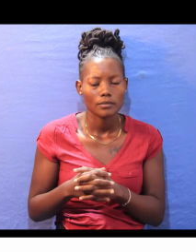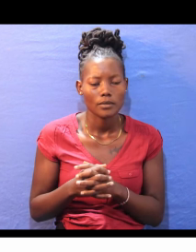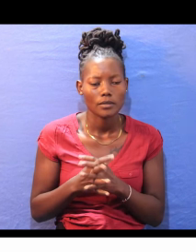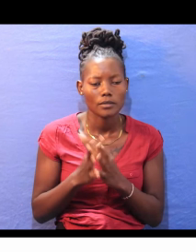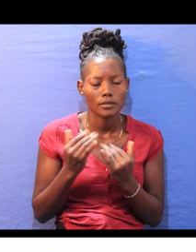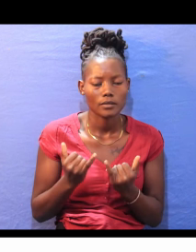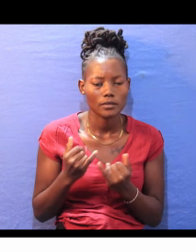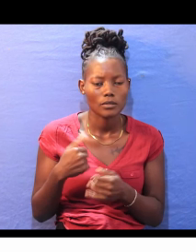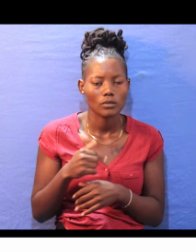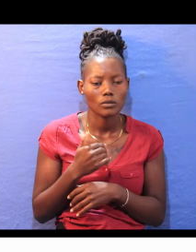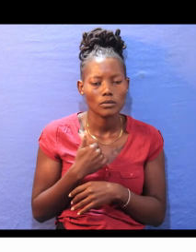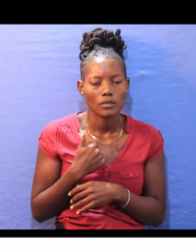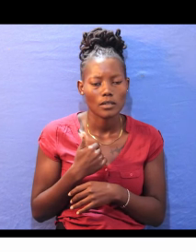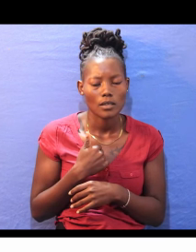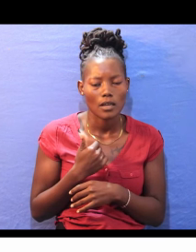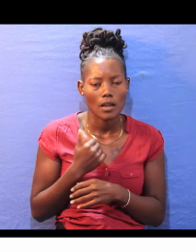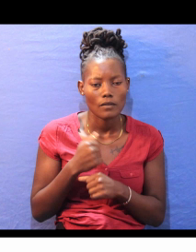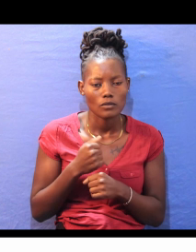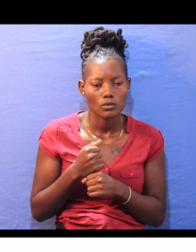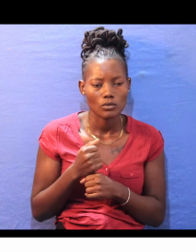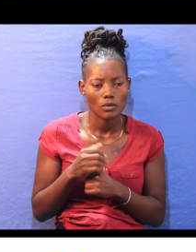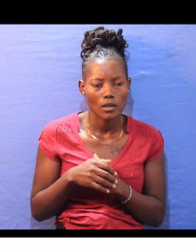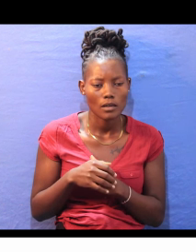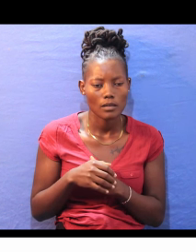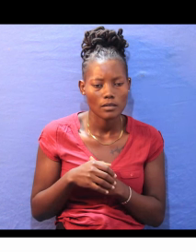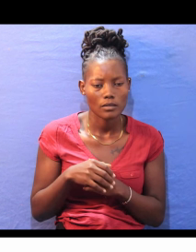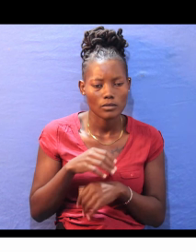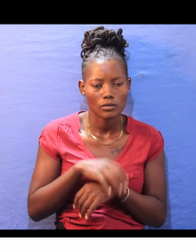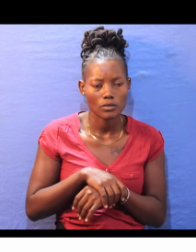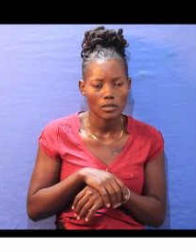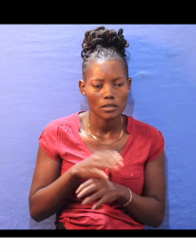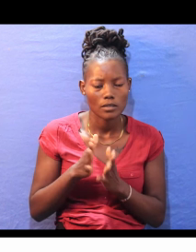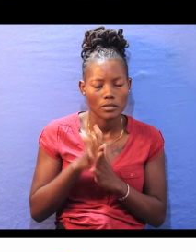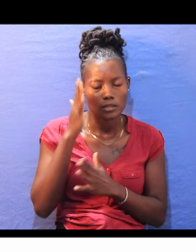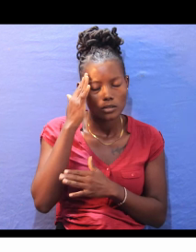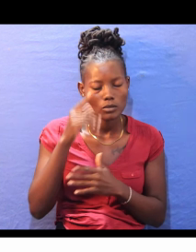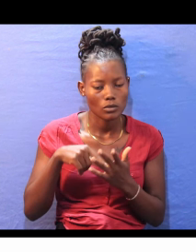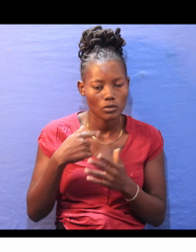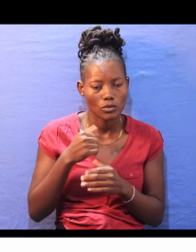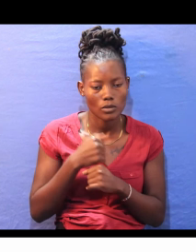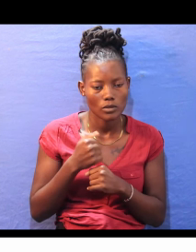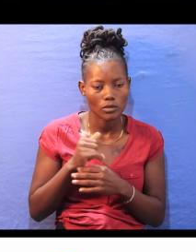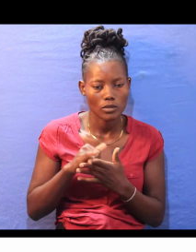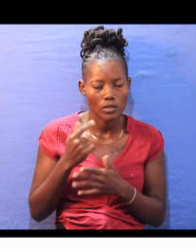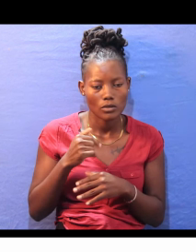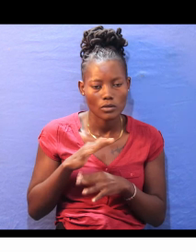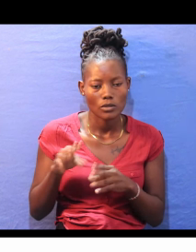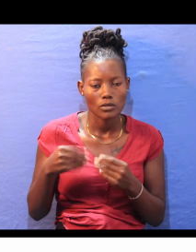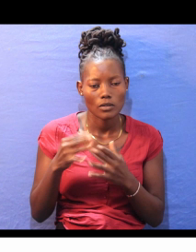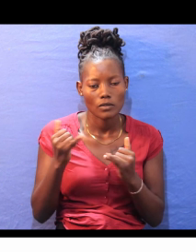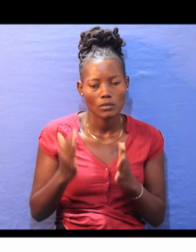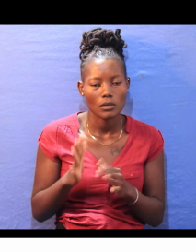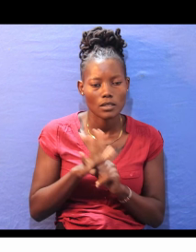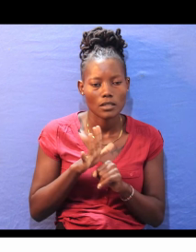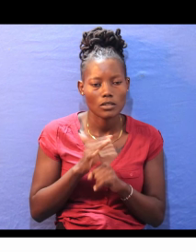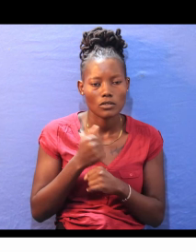we have to coordinate with the sport coach to find out what the athlete is doing so that we don't give them too much work that